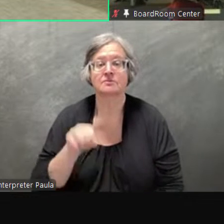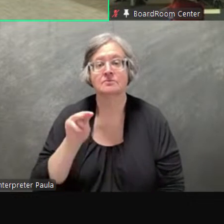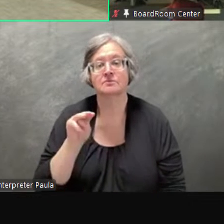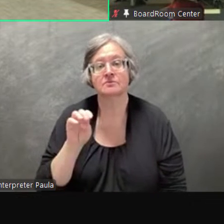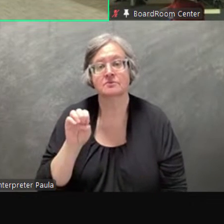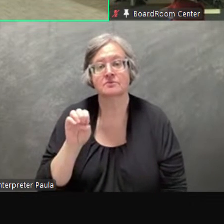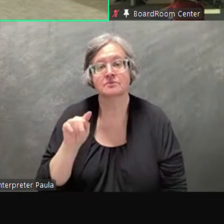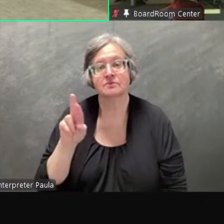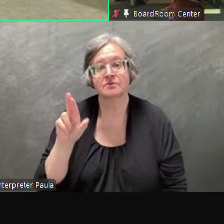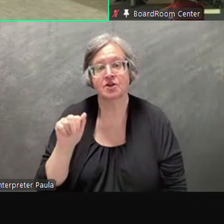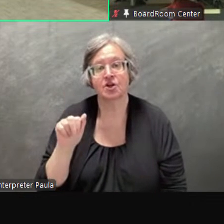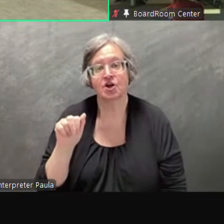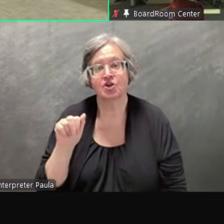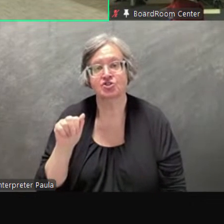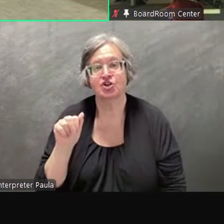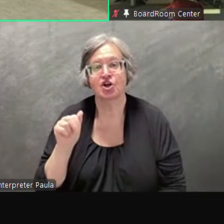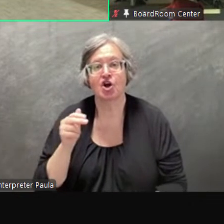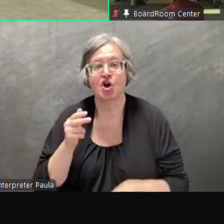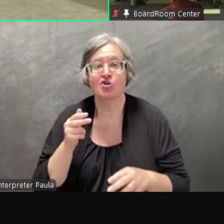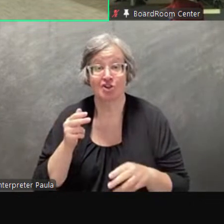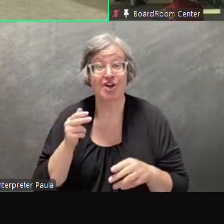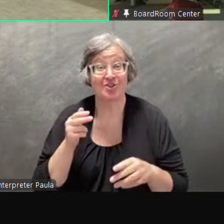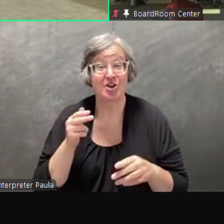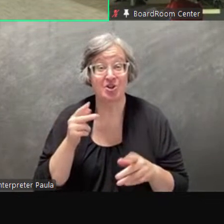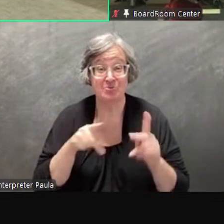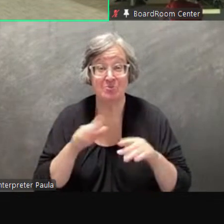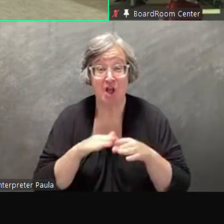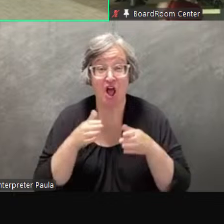Metro runs over people all the time,